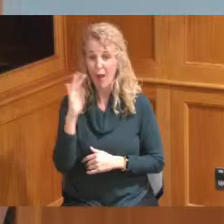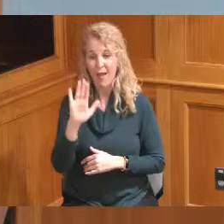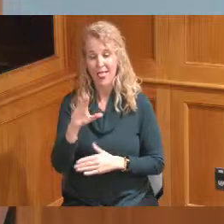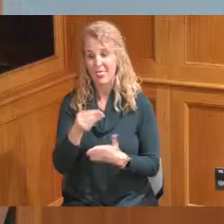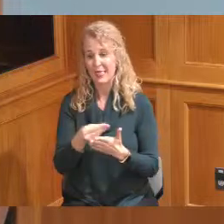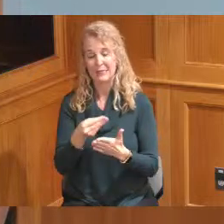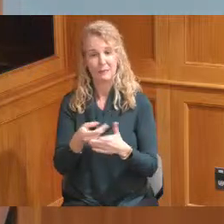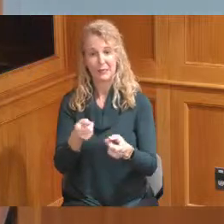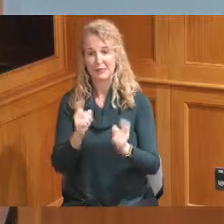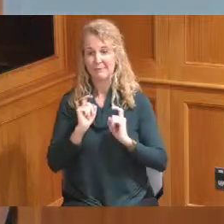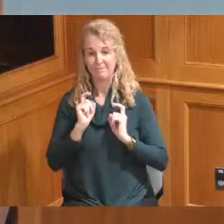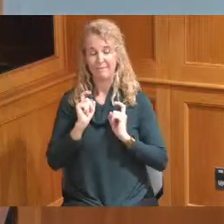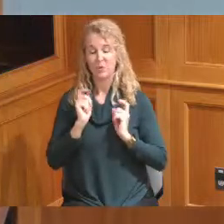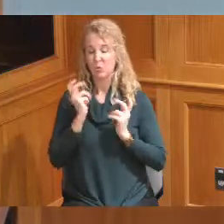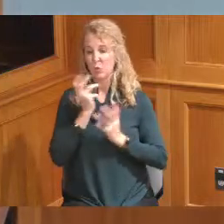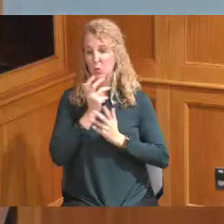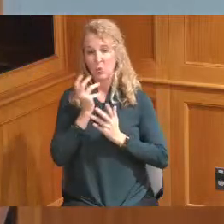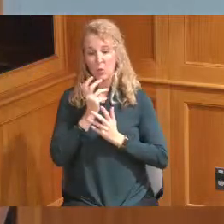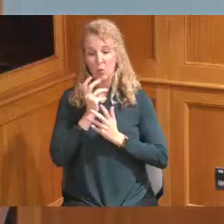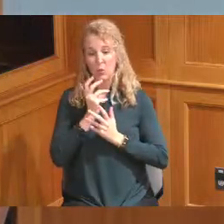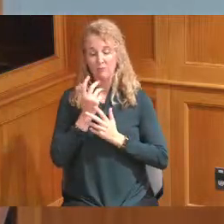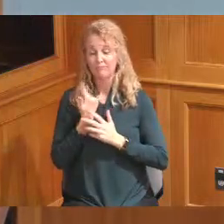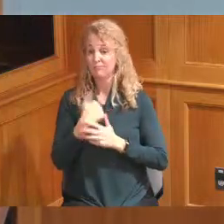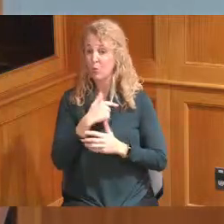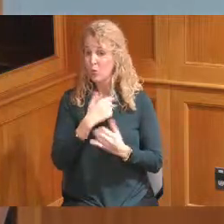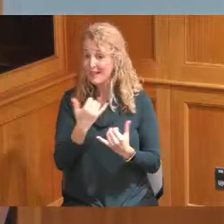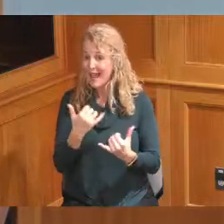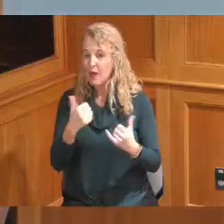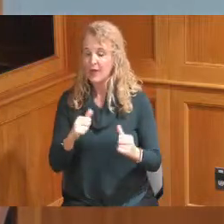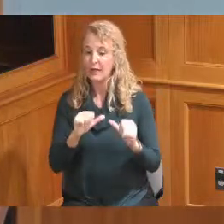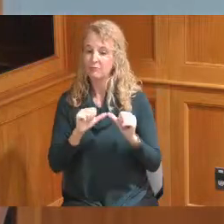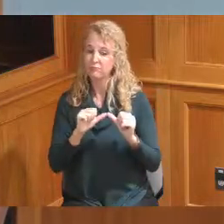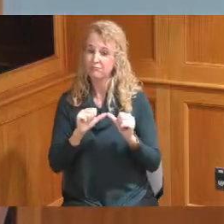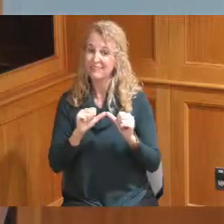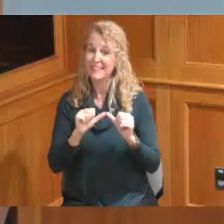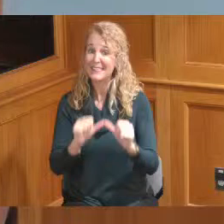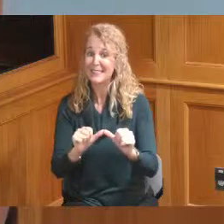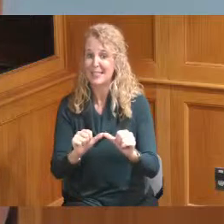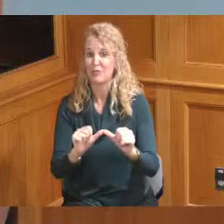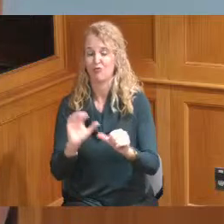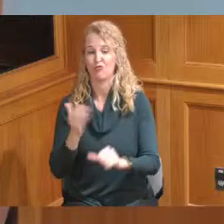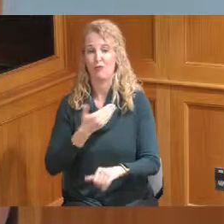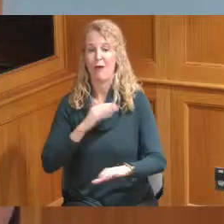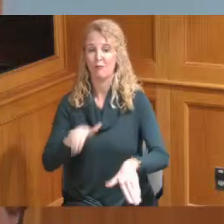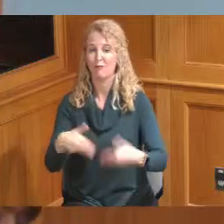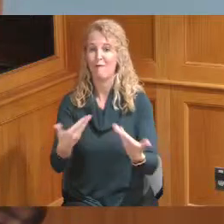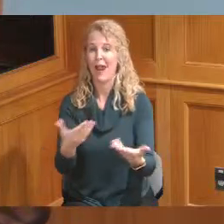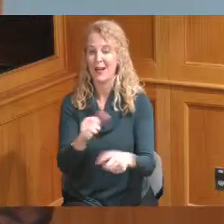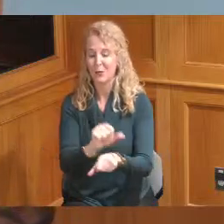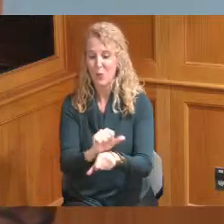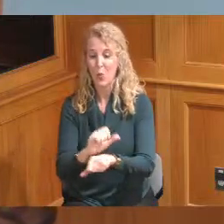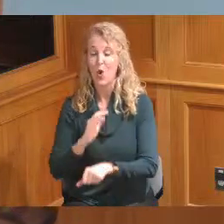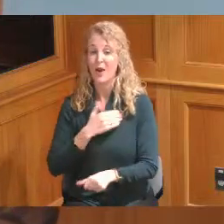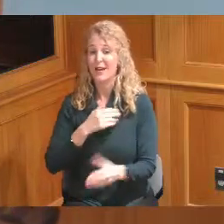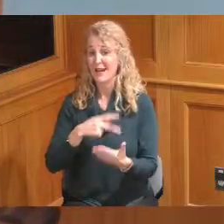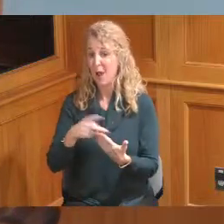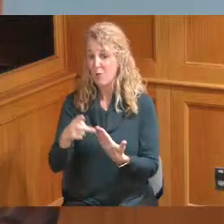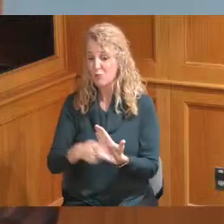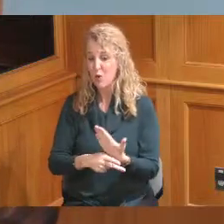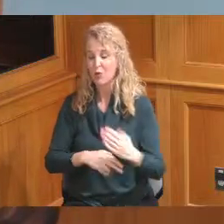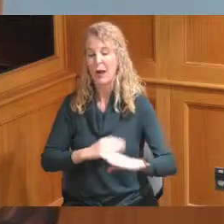that was given to us to be able to continue to provide and expand our prevention